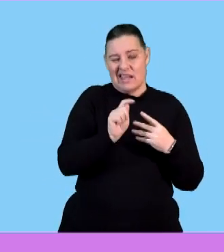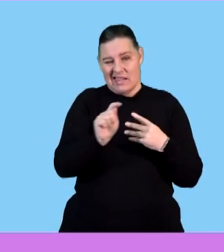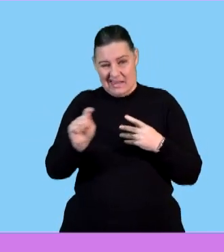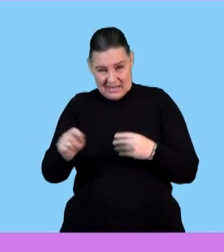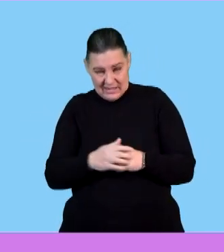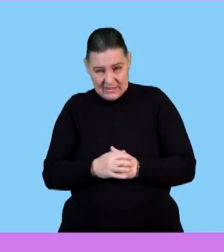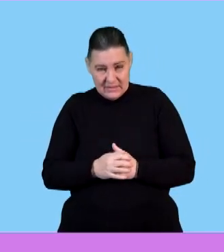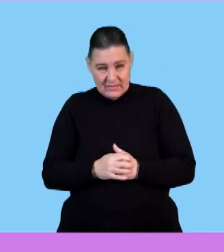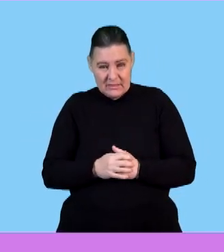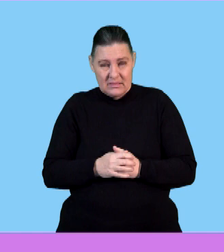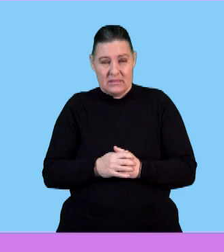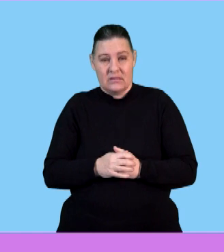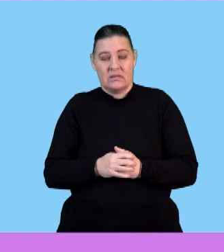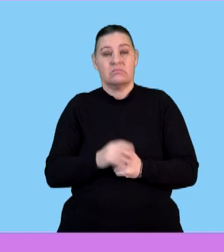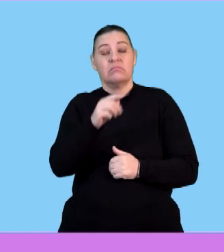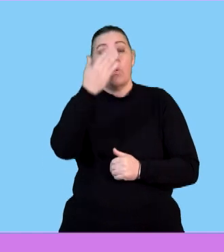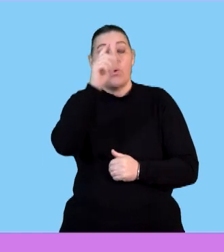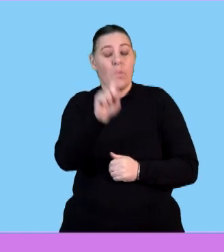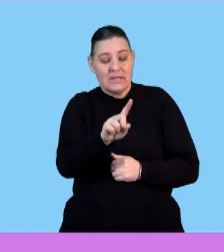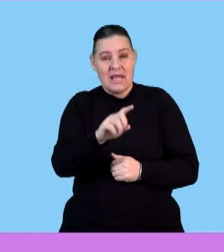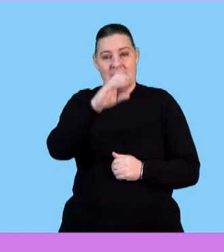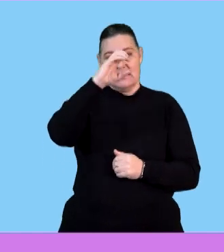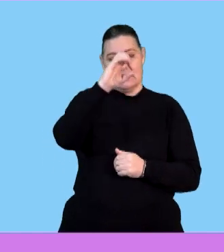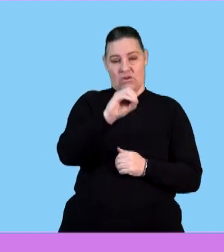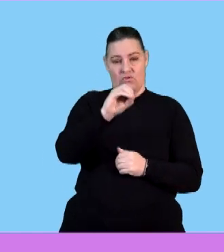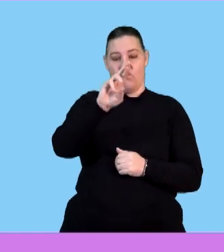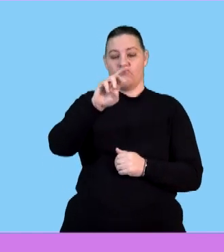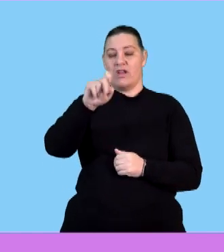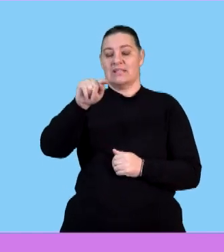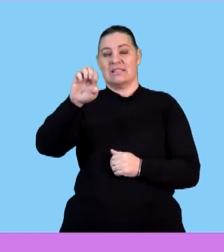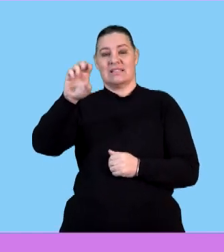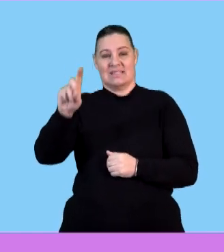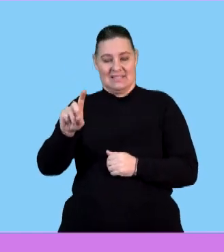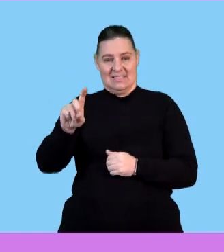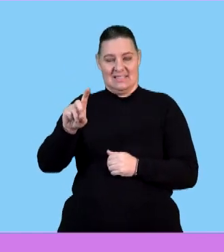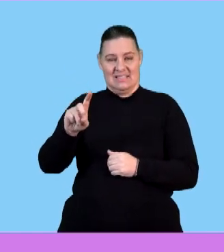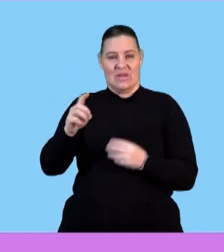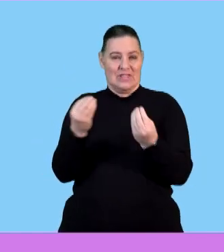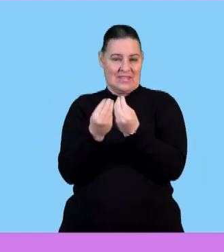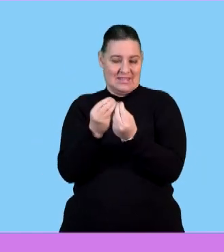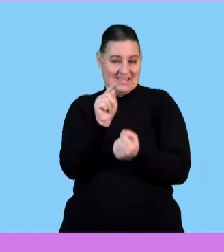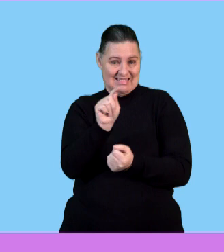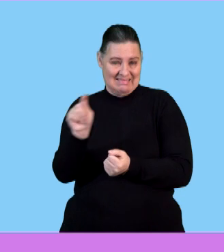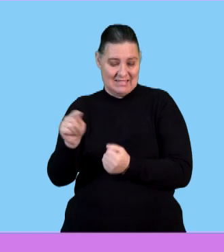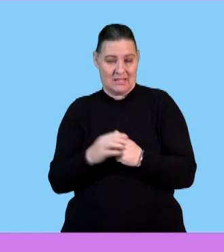things. These are known as zero-rated items.